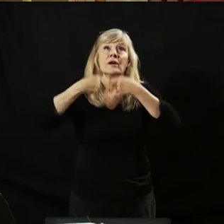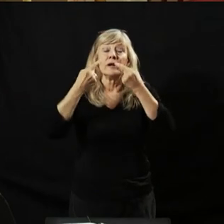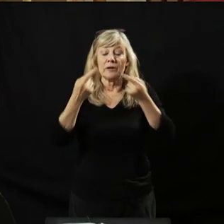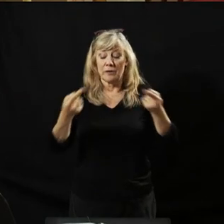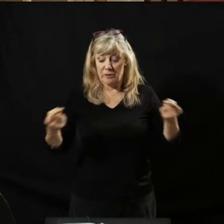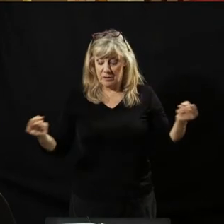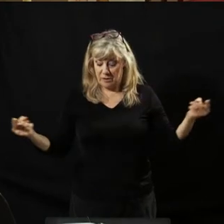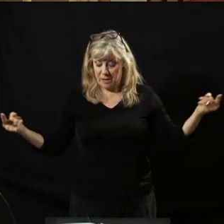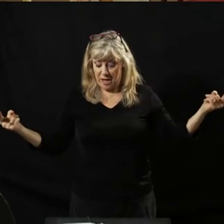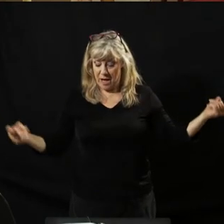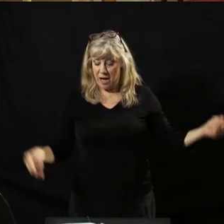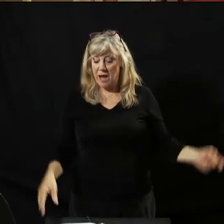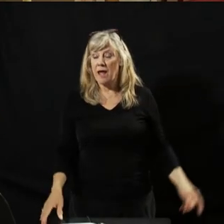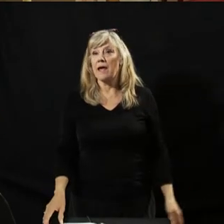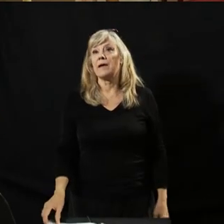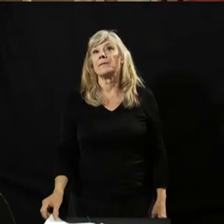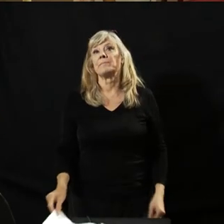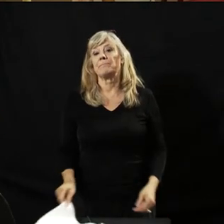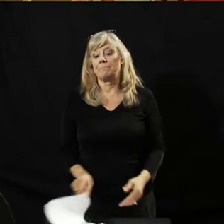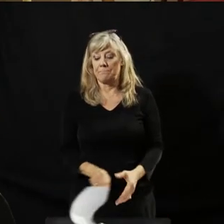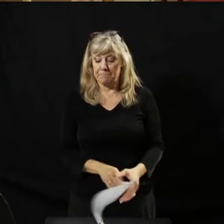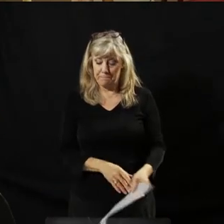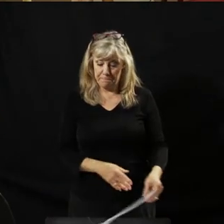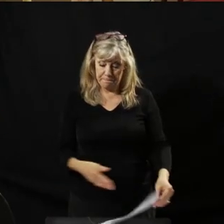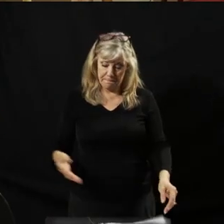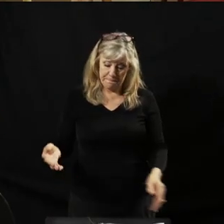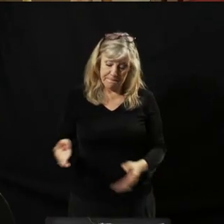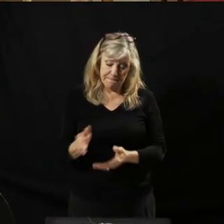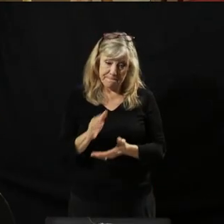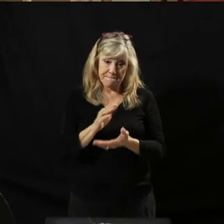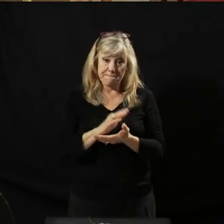they acclaim.